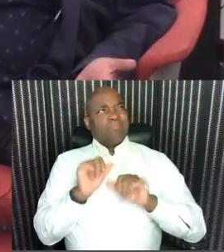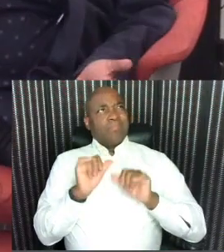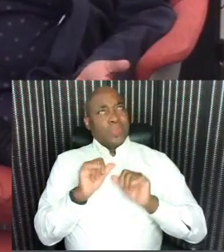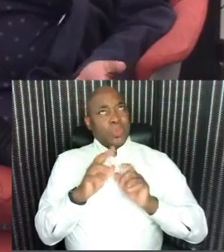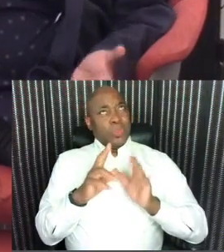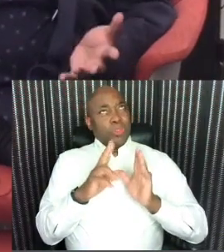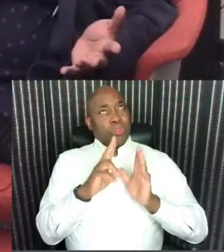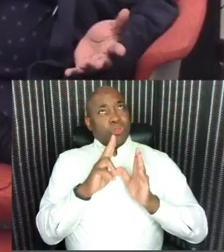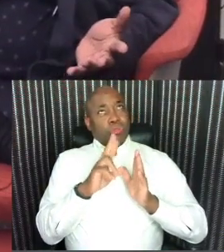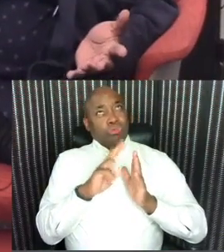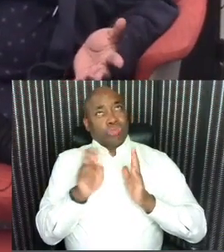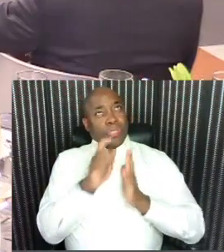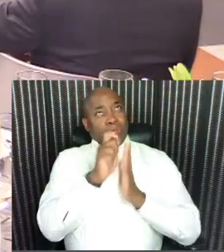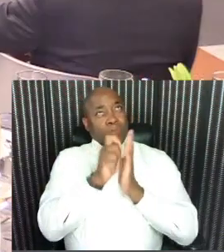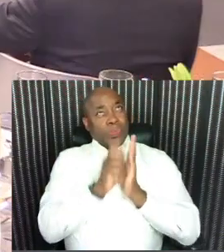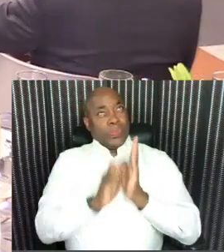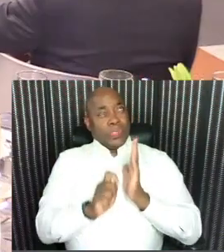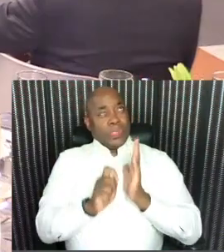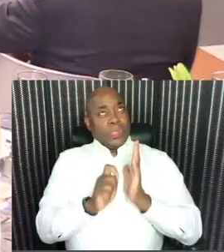at the guidelines and